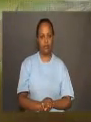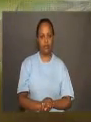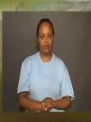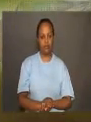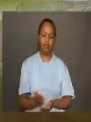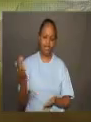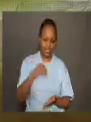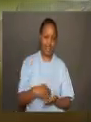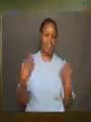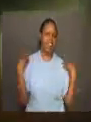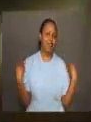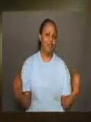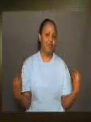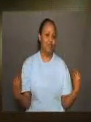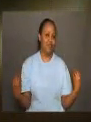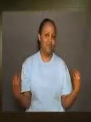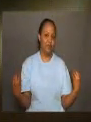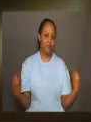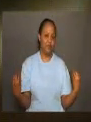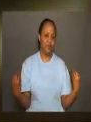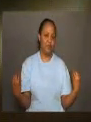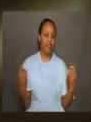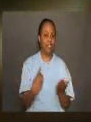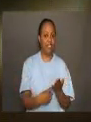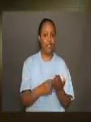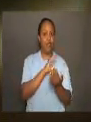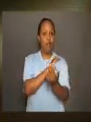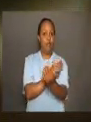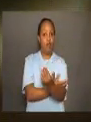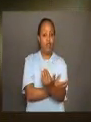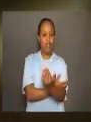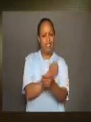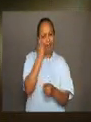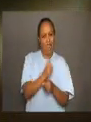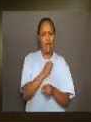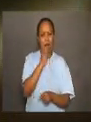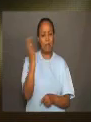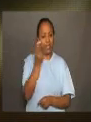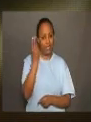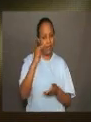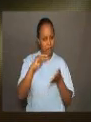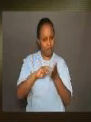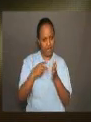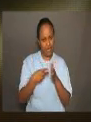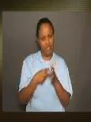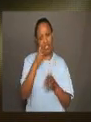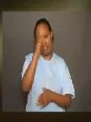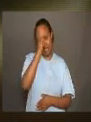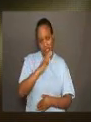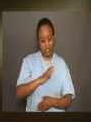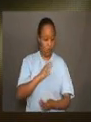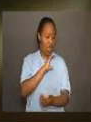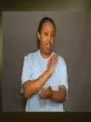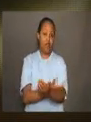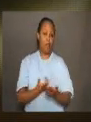Hello again. The expression power corrupts means that when someone has